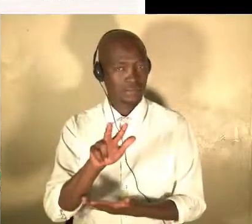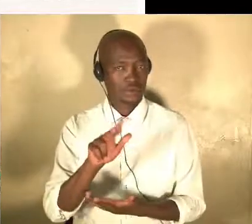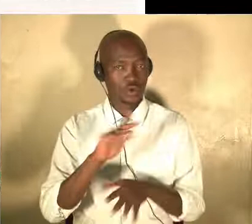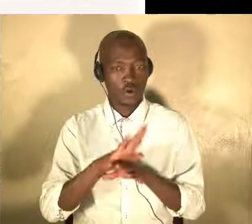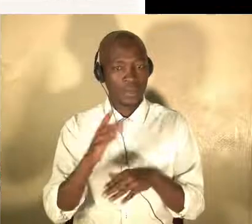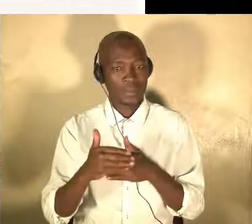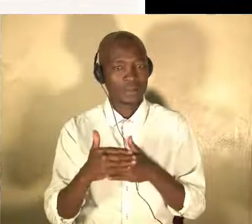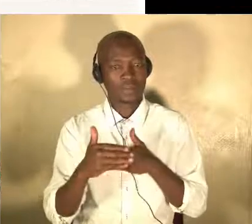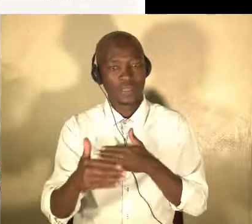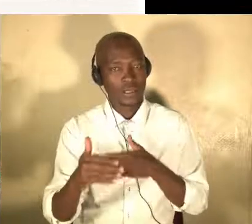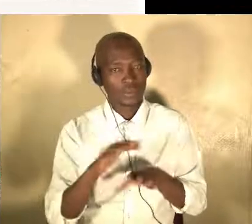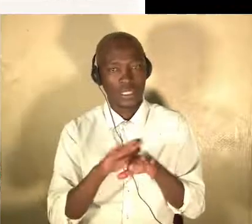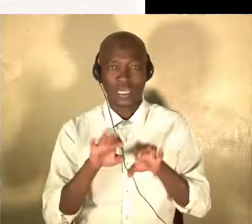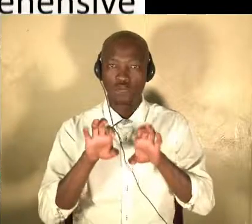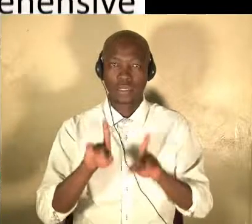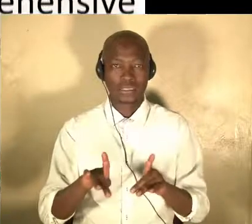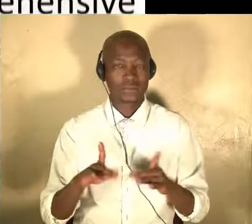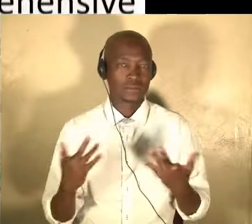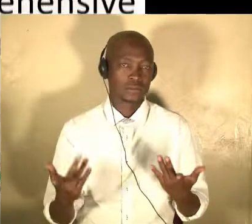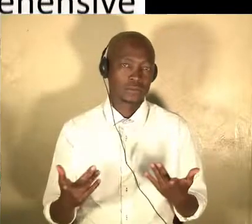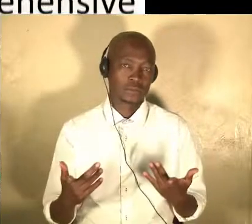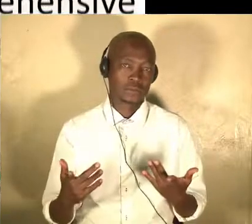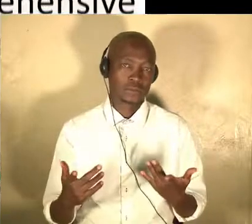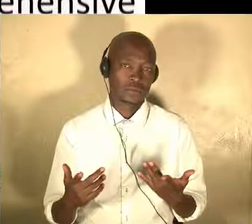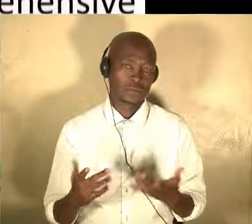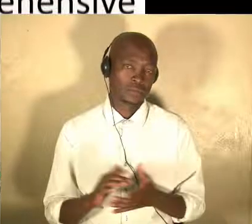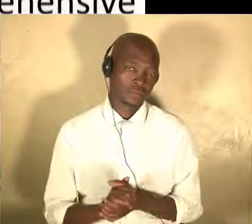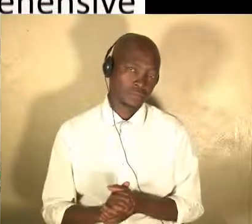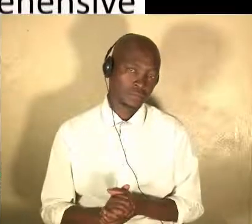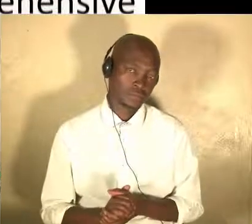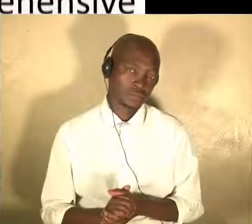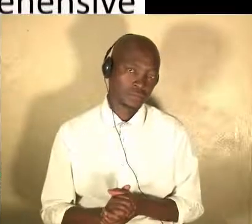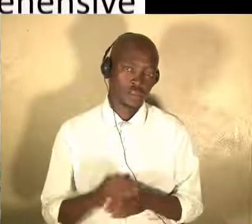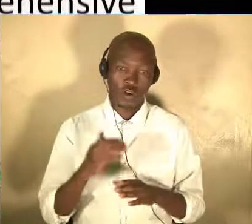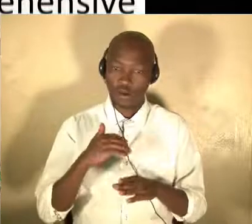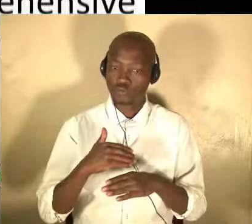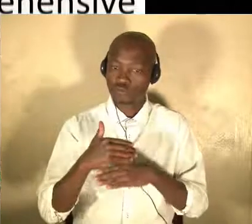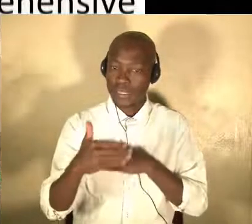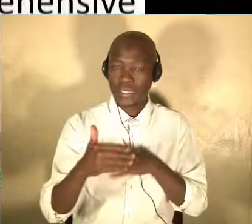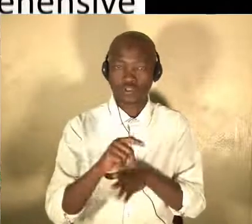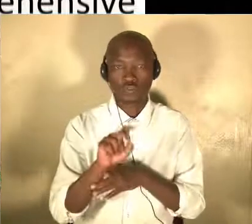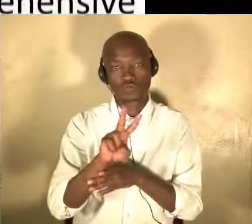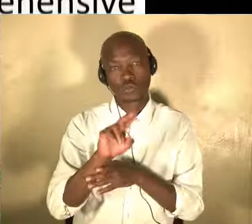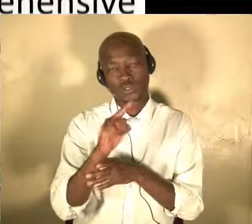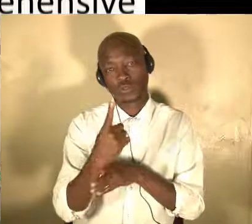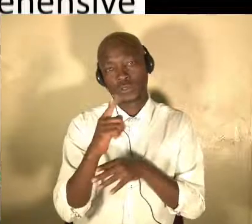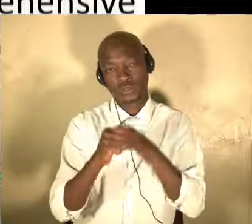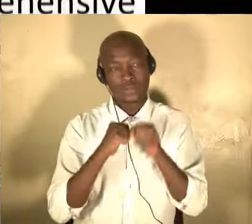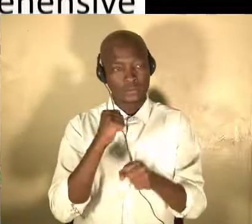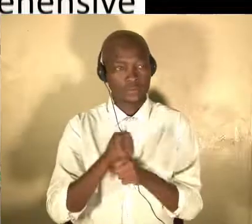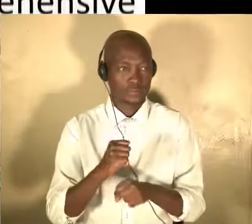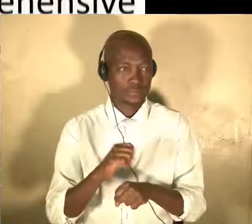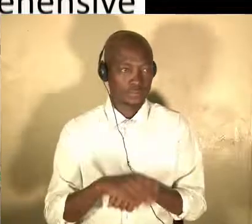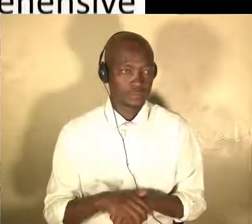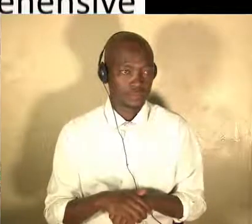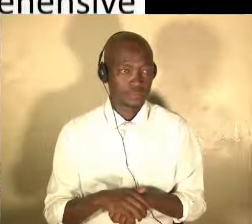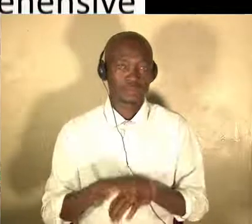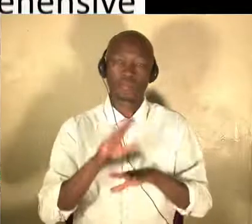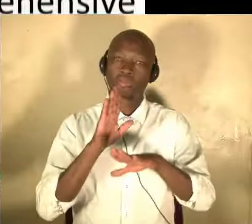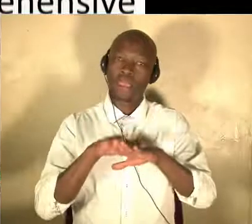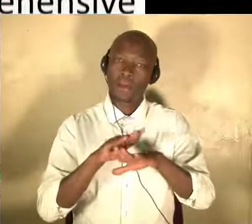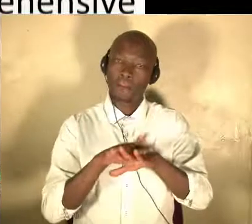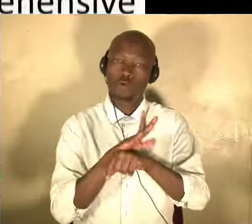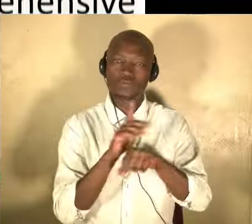furthering his or her education when he turns 18 up to the age of 21 years. And most